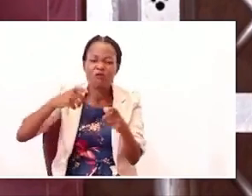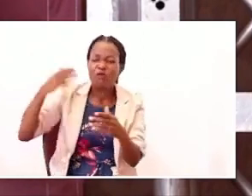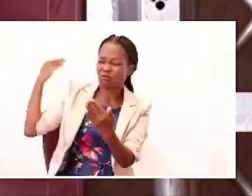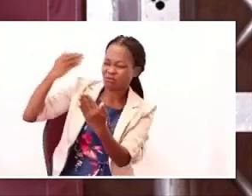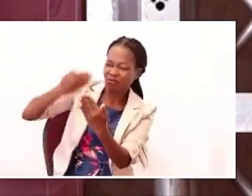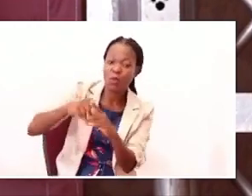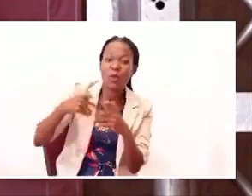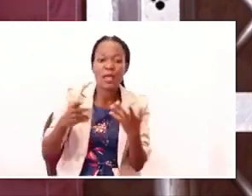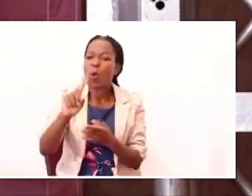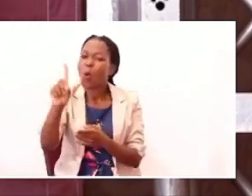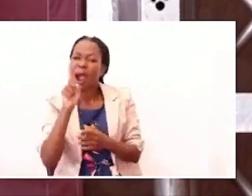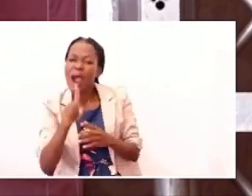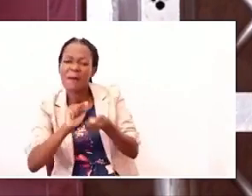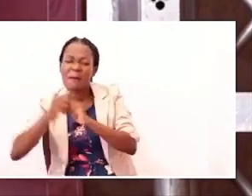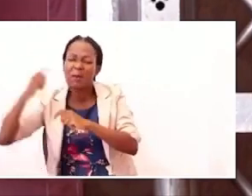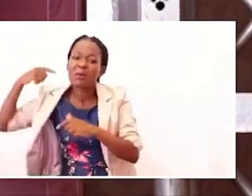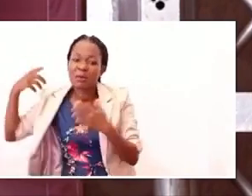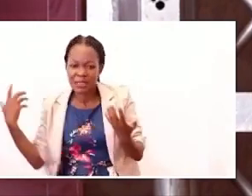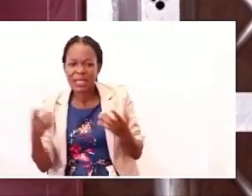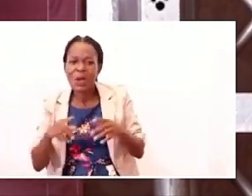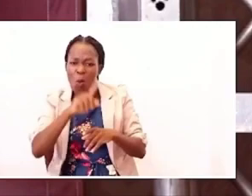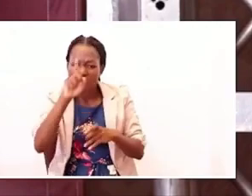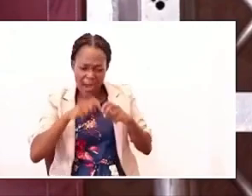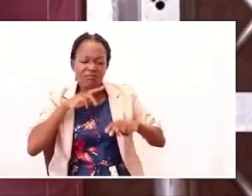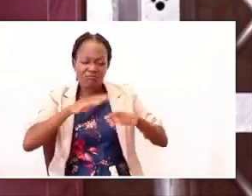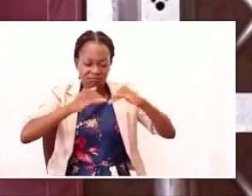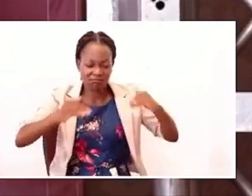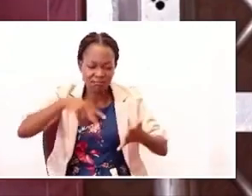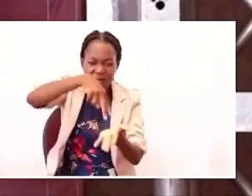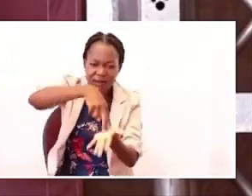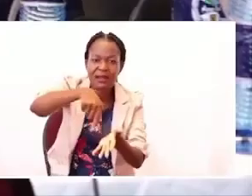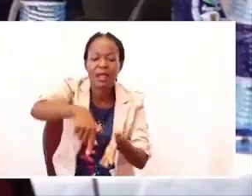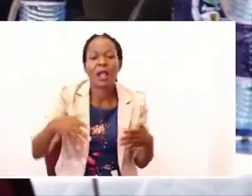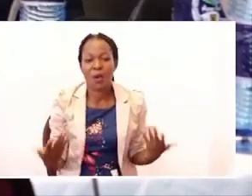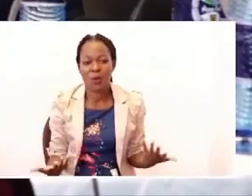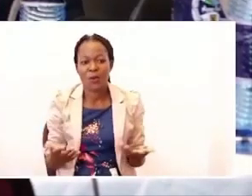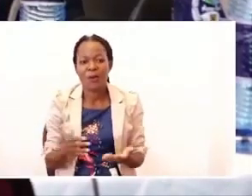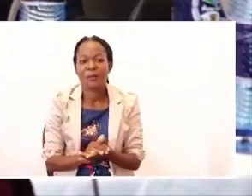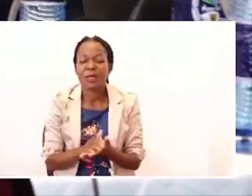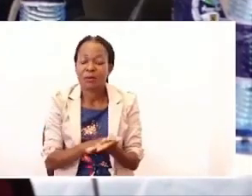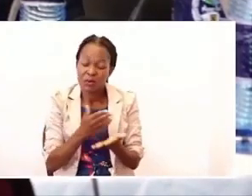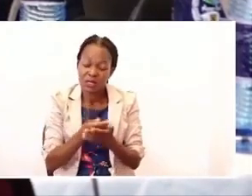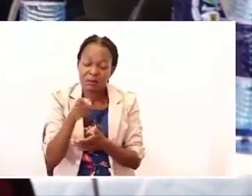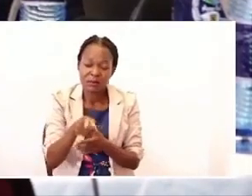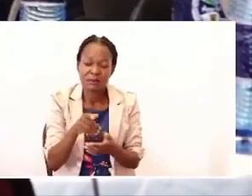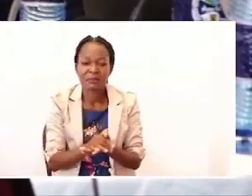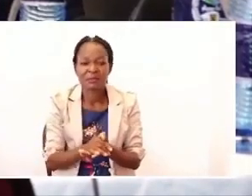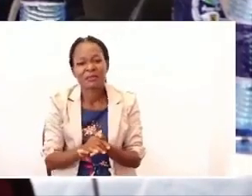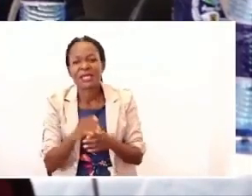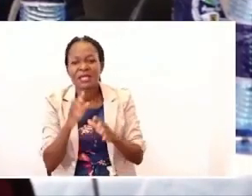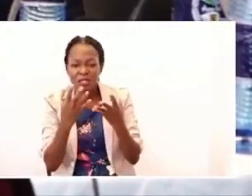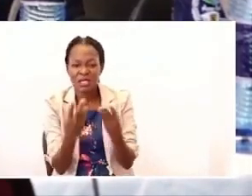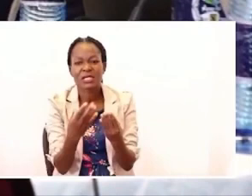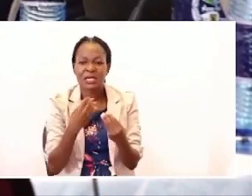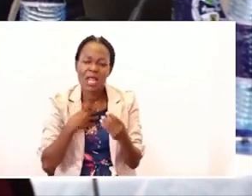why we are coming from there, and why we find ourselves where we find ourselves now, and therefore how difficult it